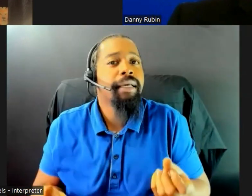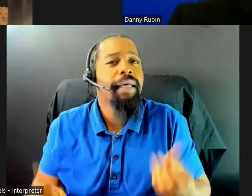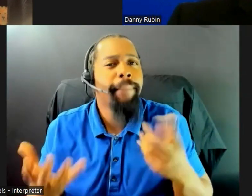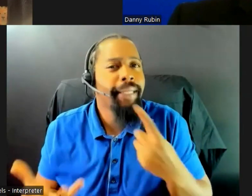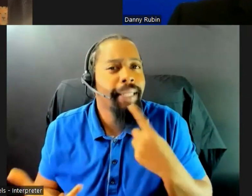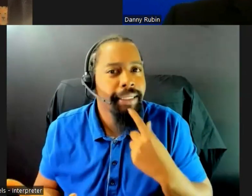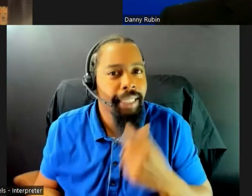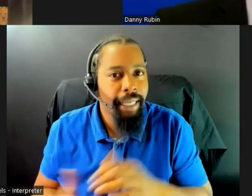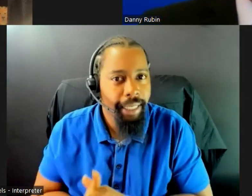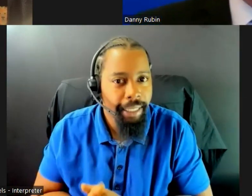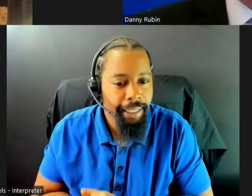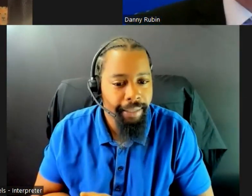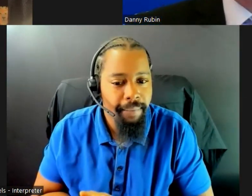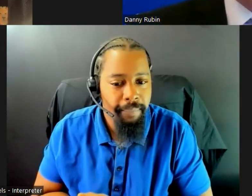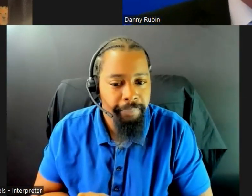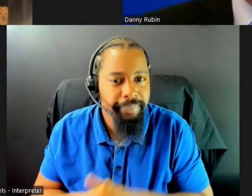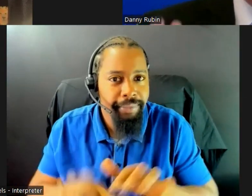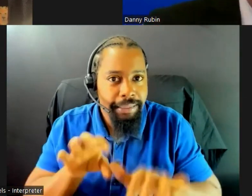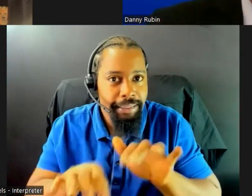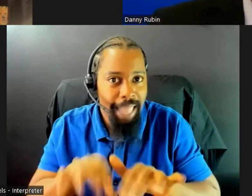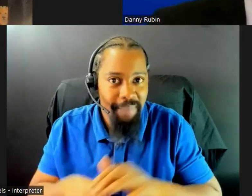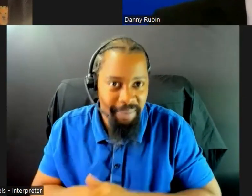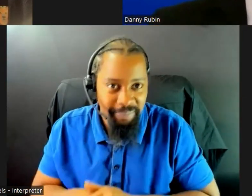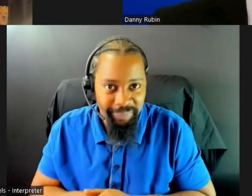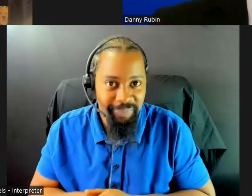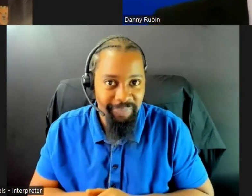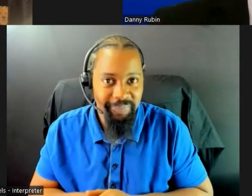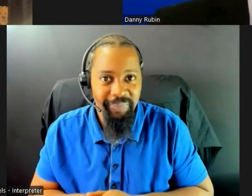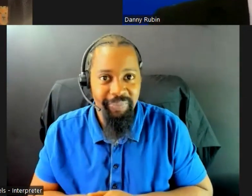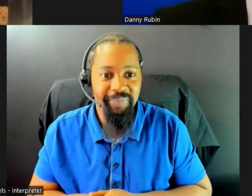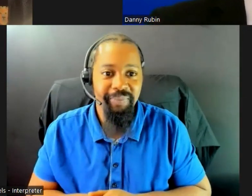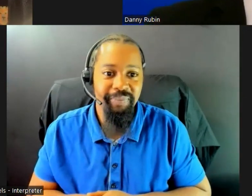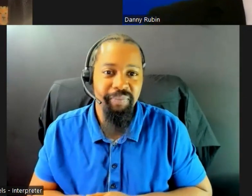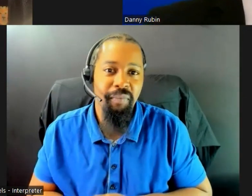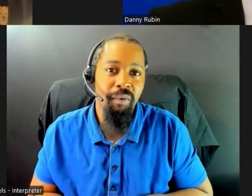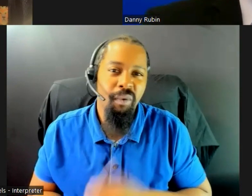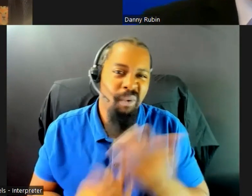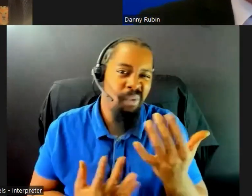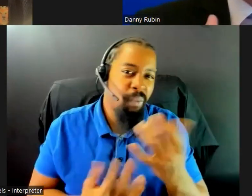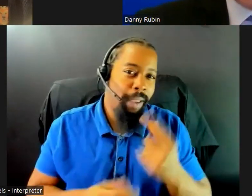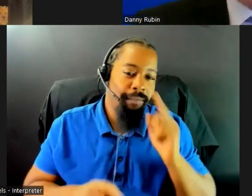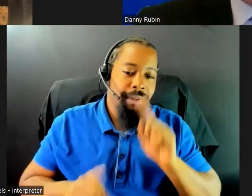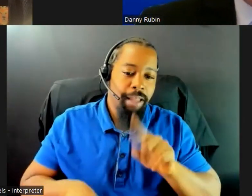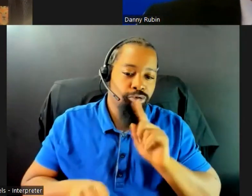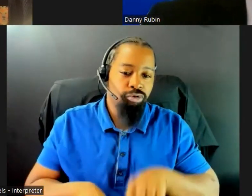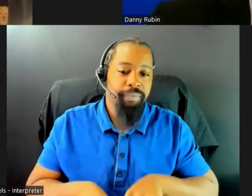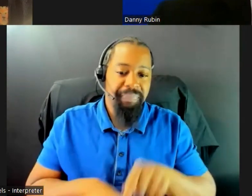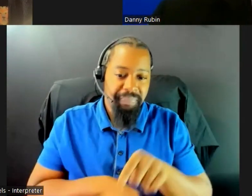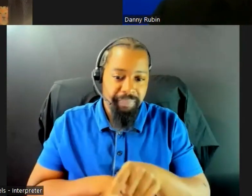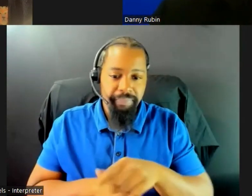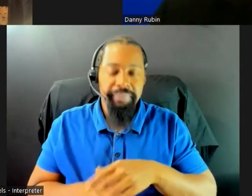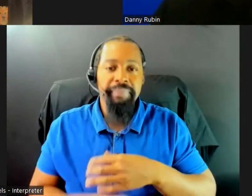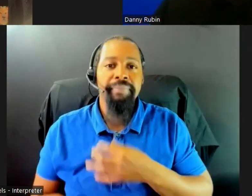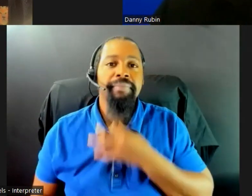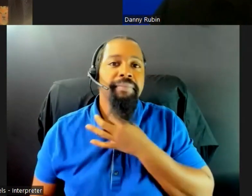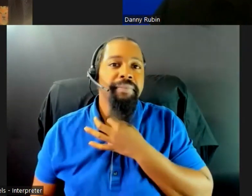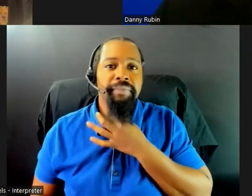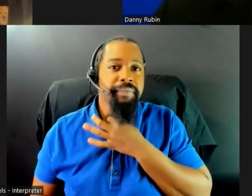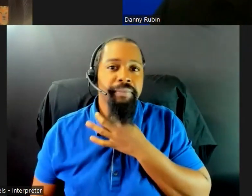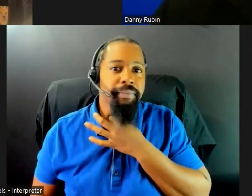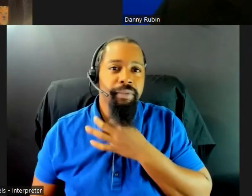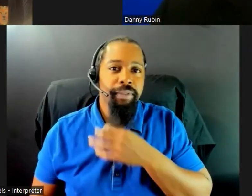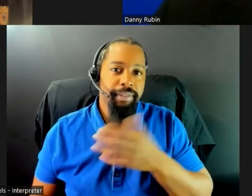number you heard? So as we look for their answer, I'm curious, and thank you for sharing,